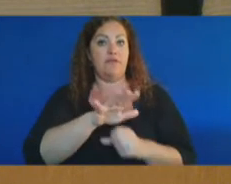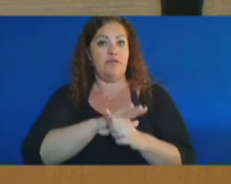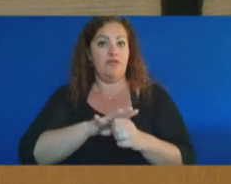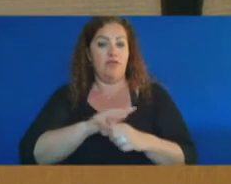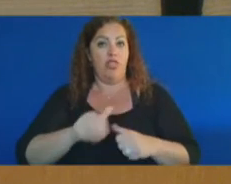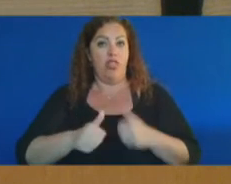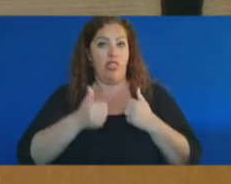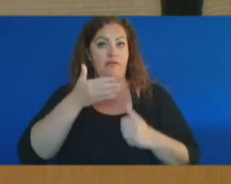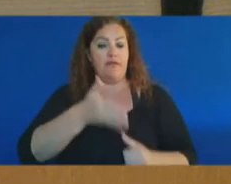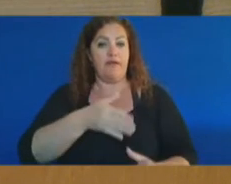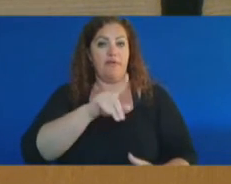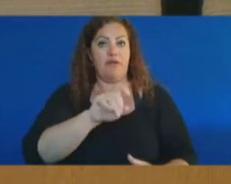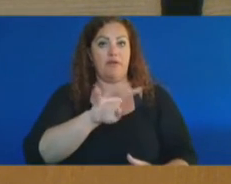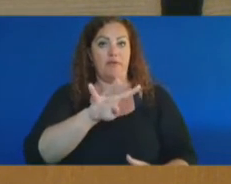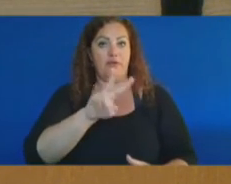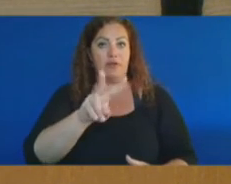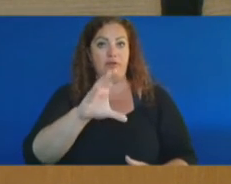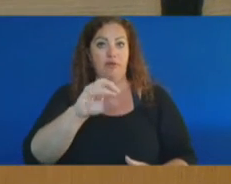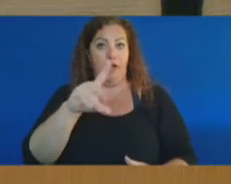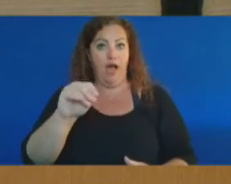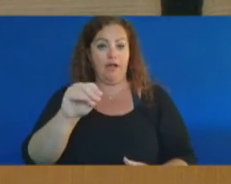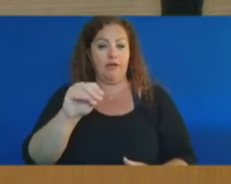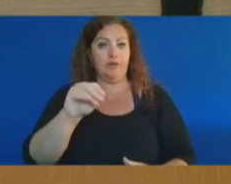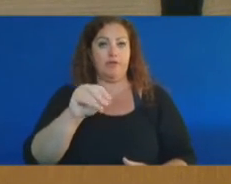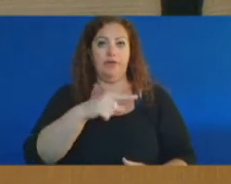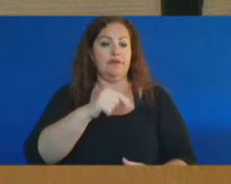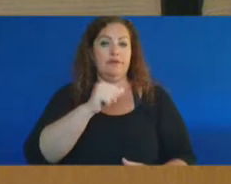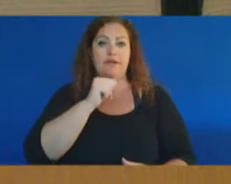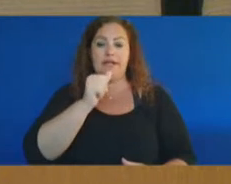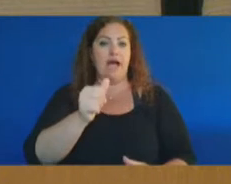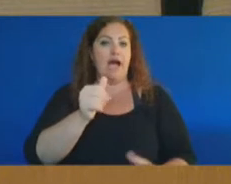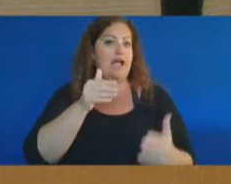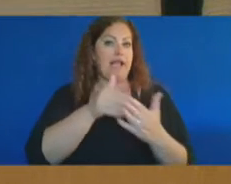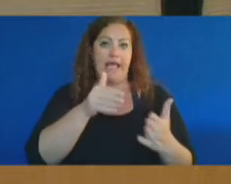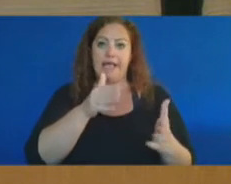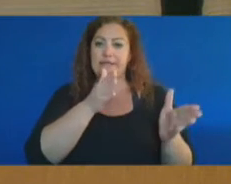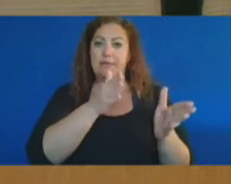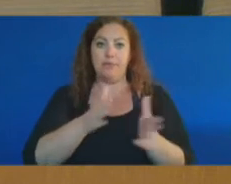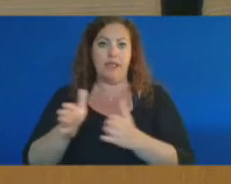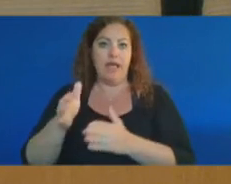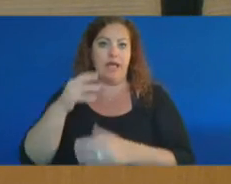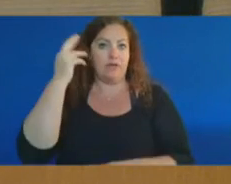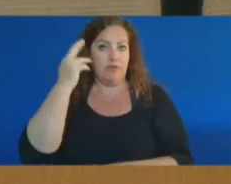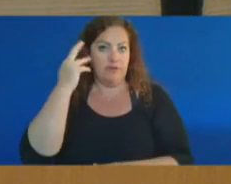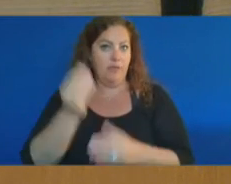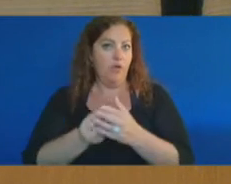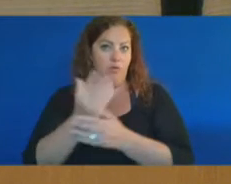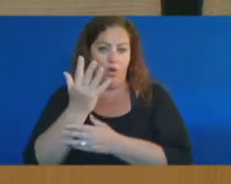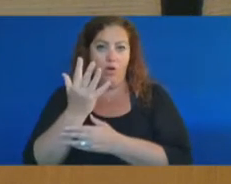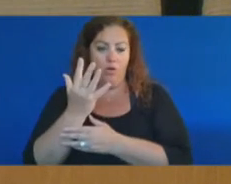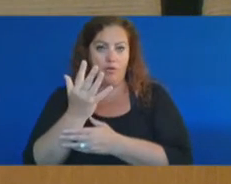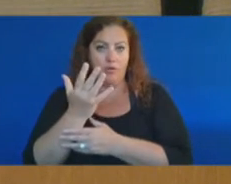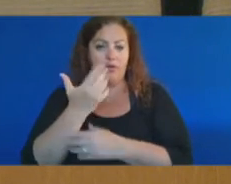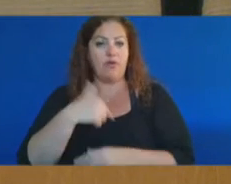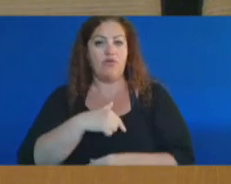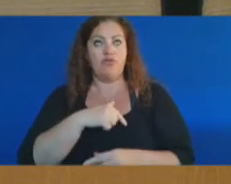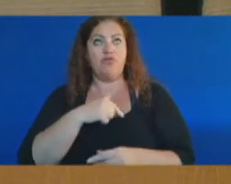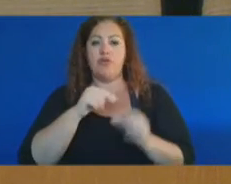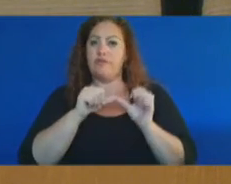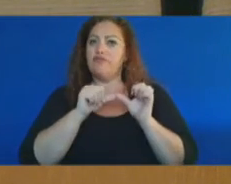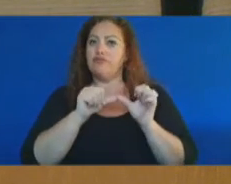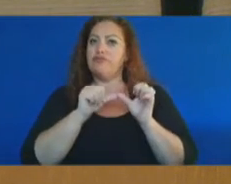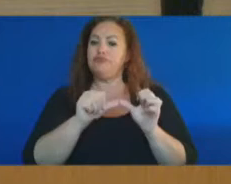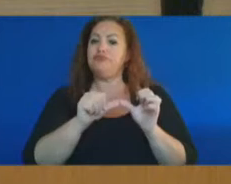our 142 condos are not against planned reasonable growth um we've consistently been on